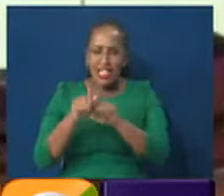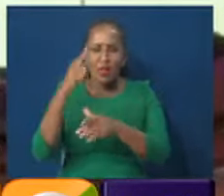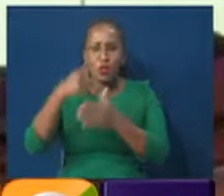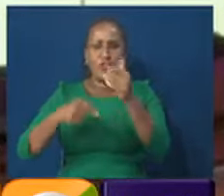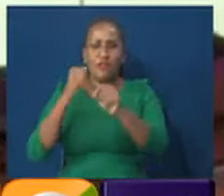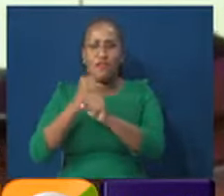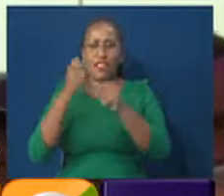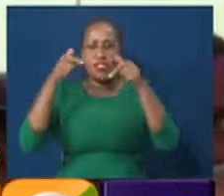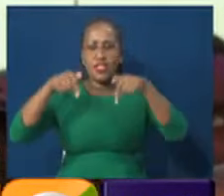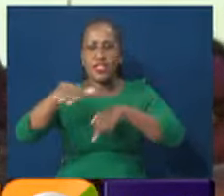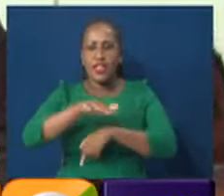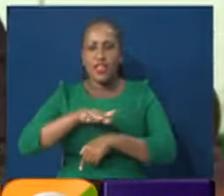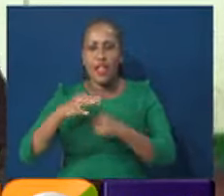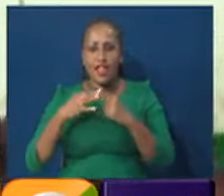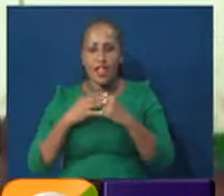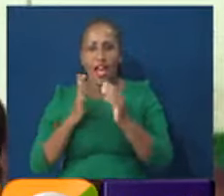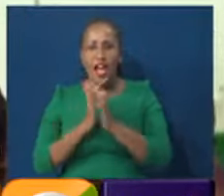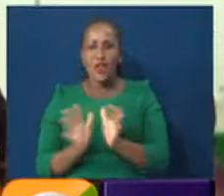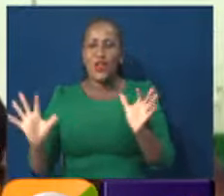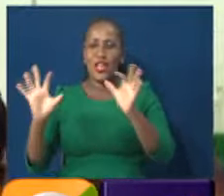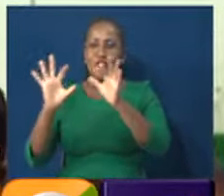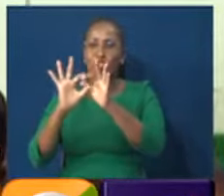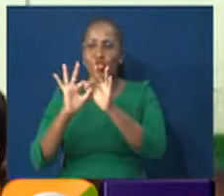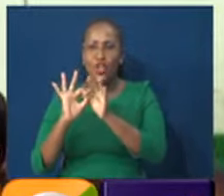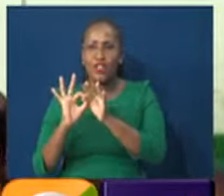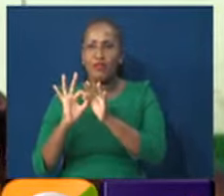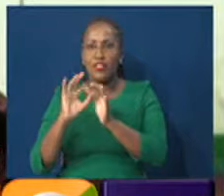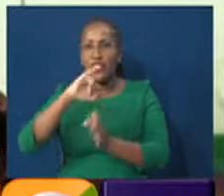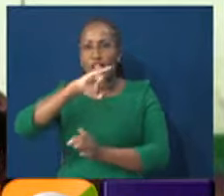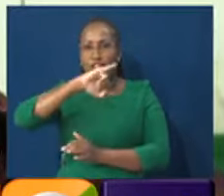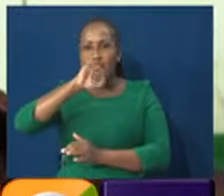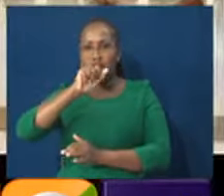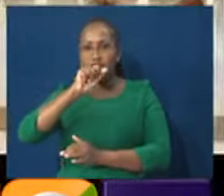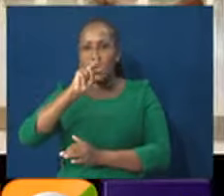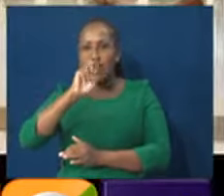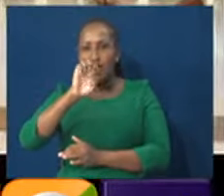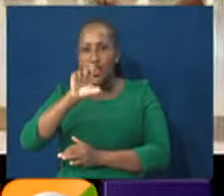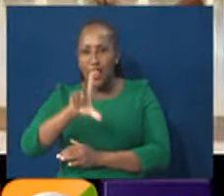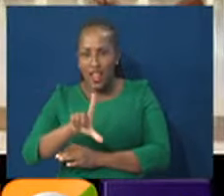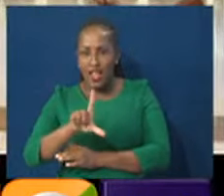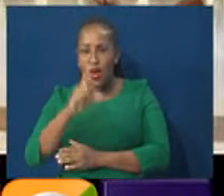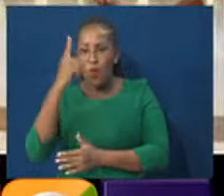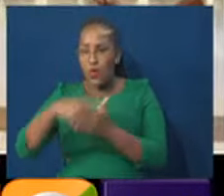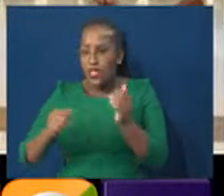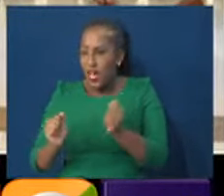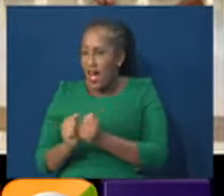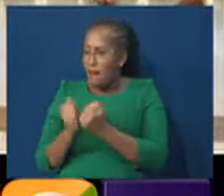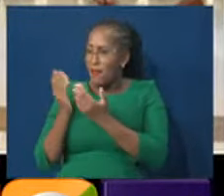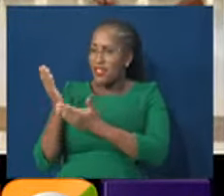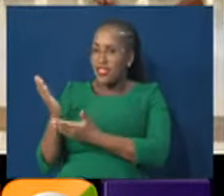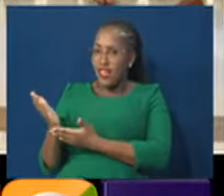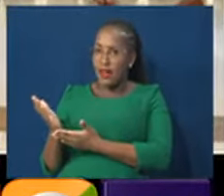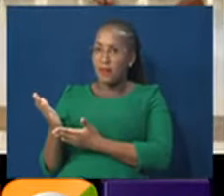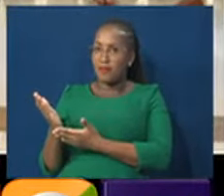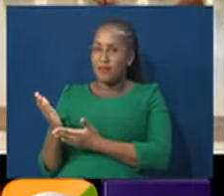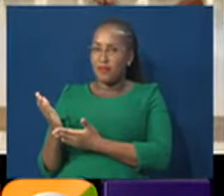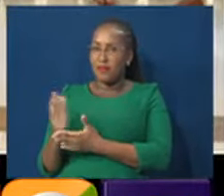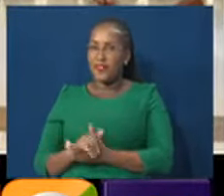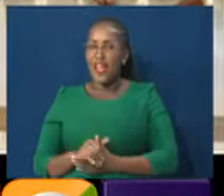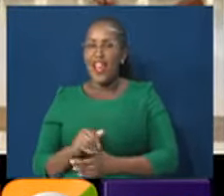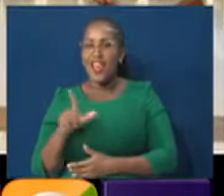in Kibra. And we are joining Jyle and Lincoln. What is happening on your end, lady and